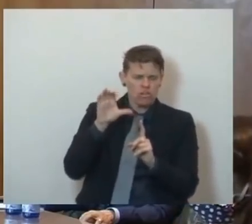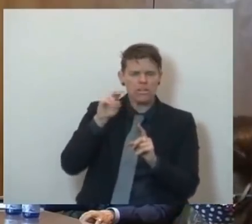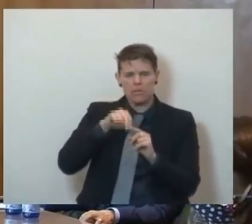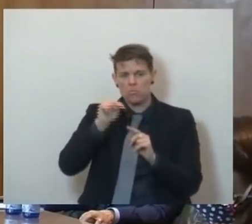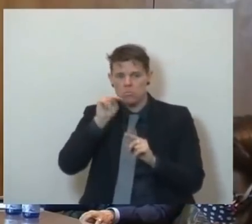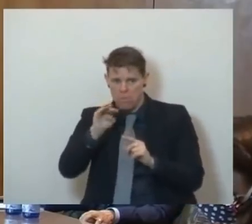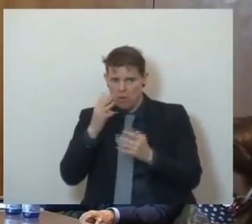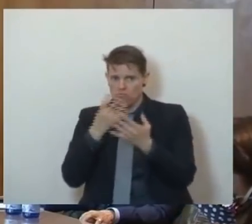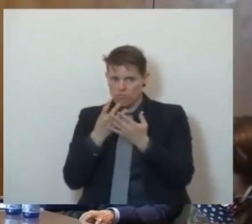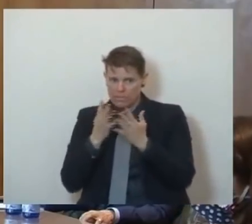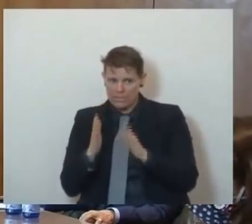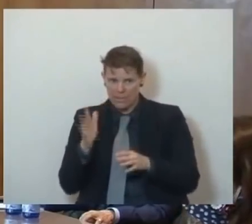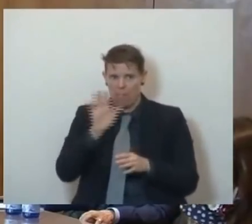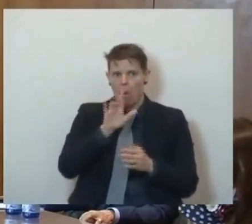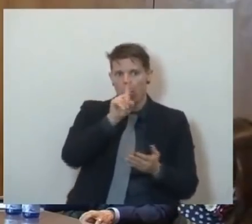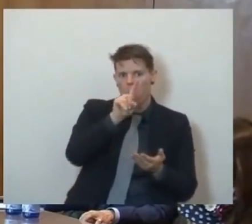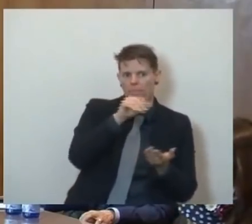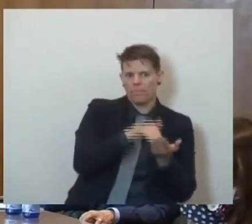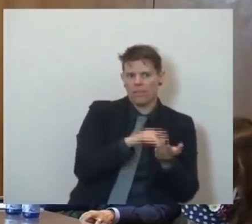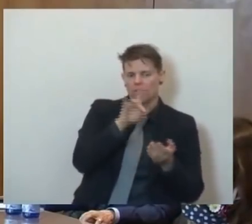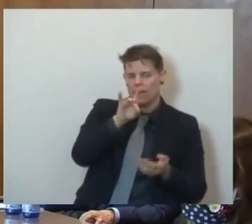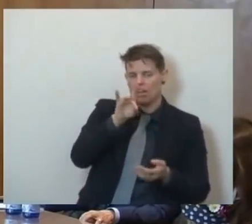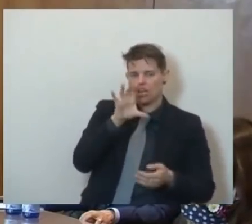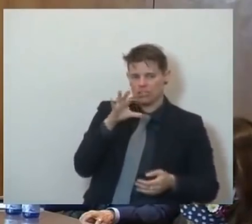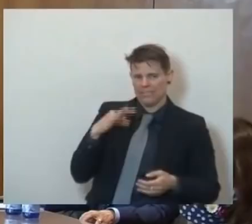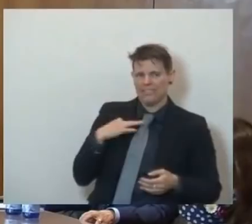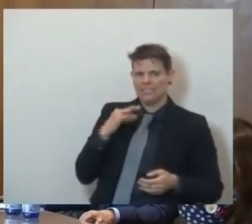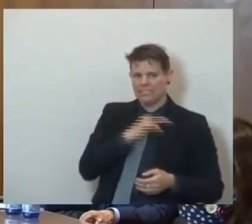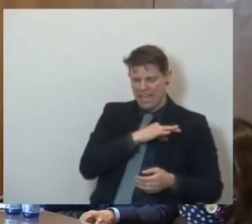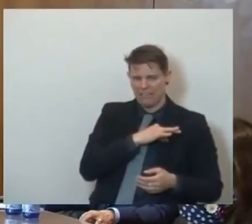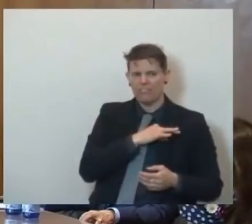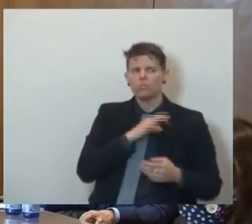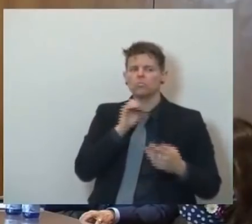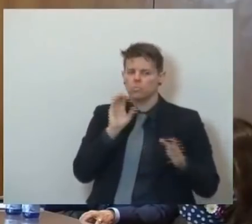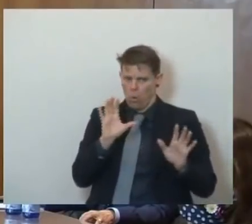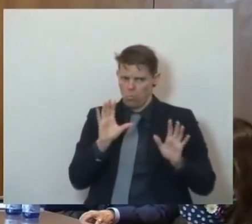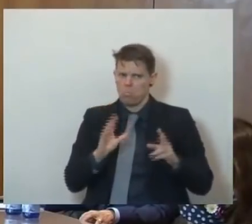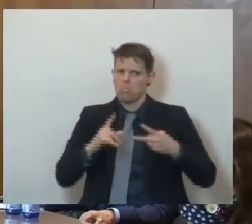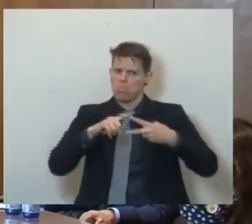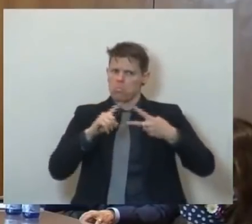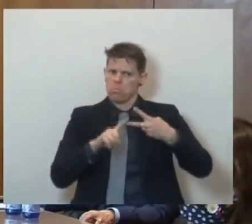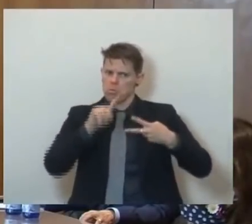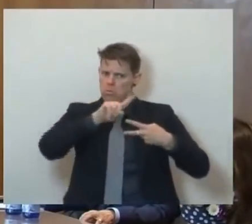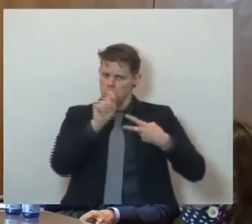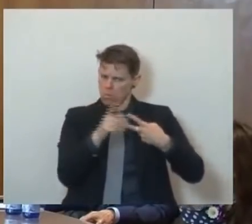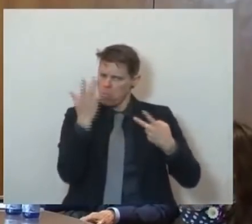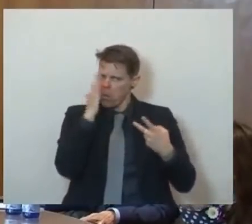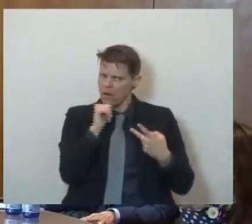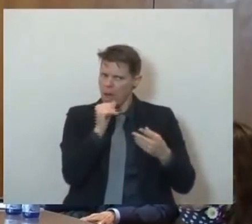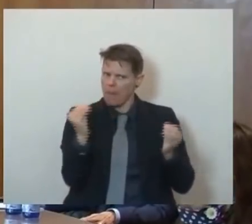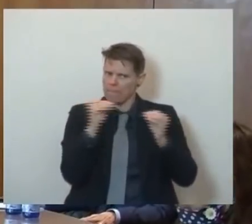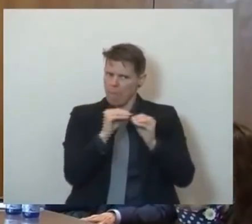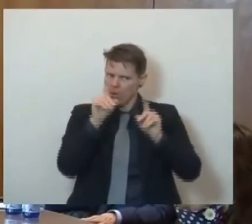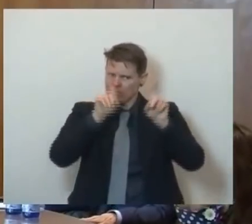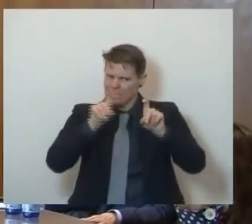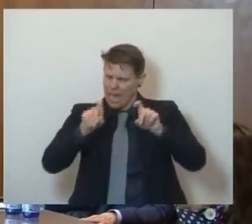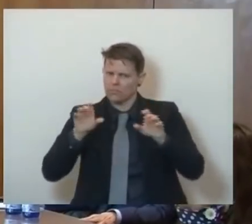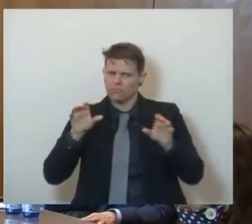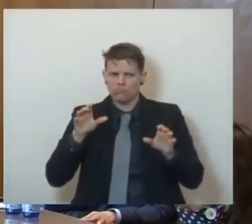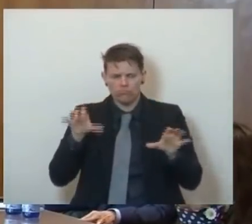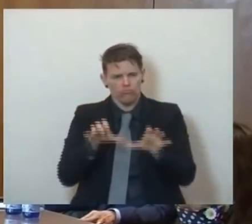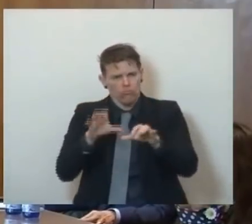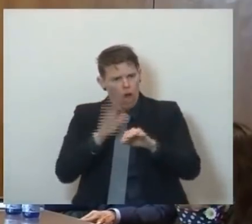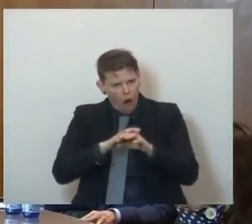staff. My question is in 2 parts. Why hasn't more testing been performed on inmates and staff in the